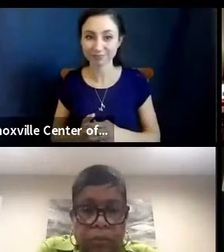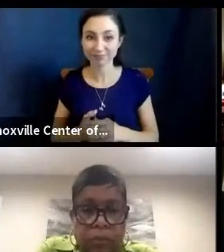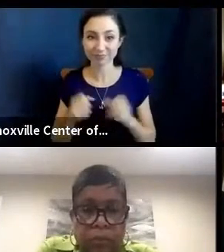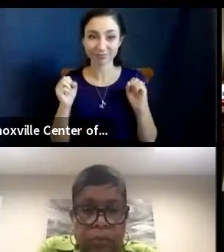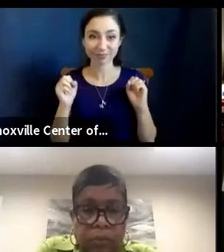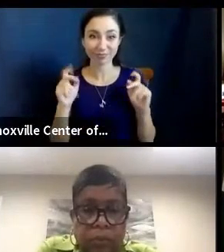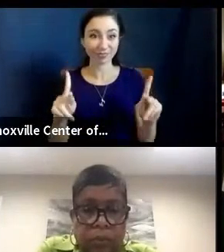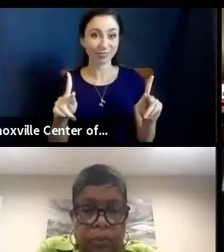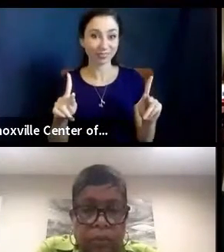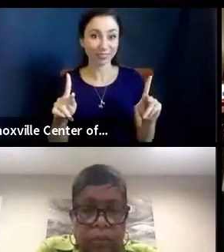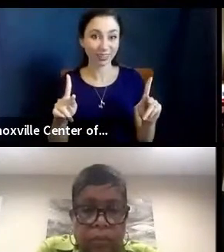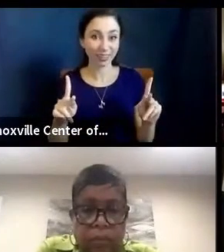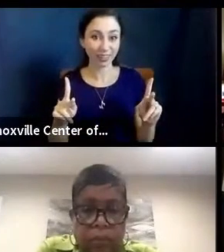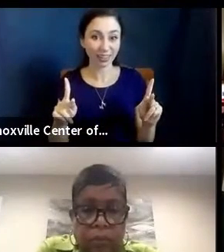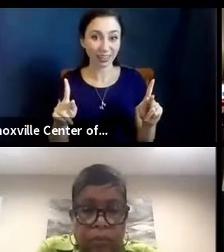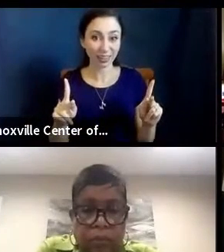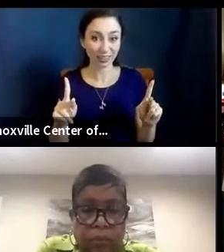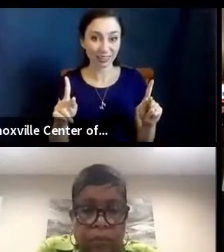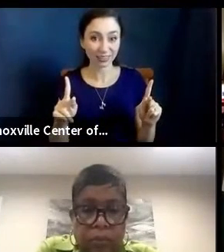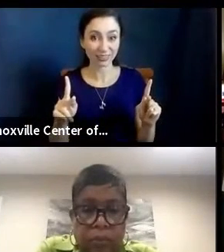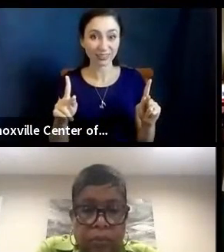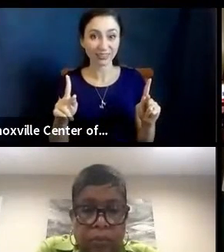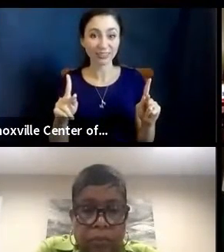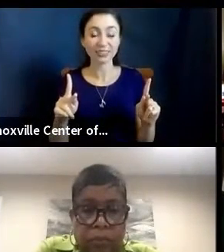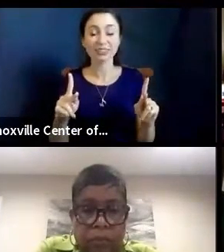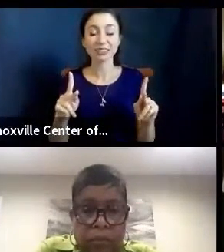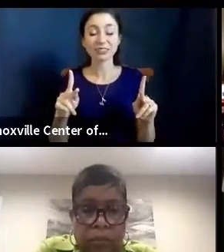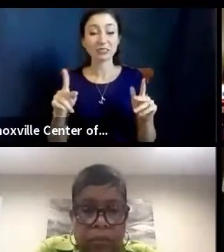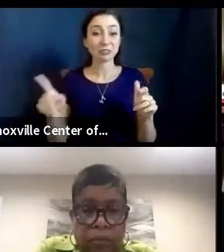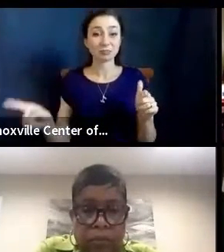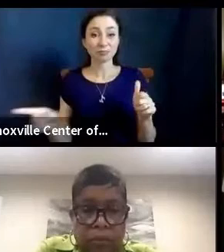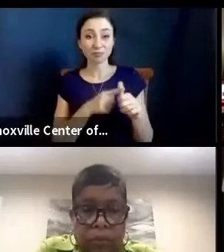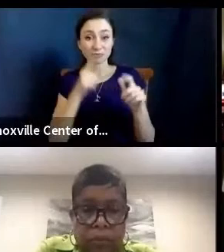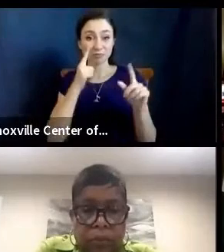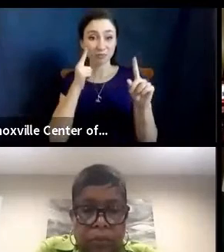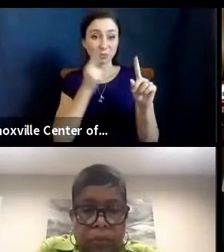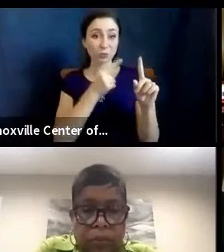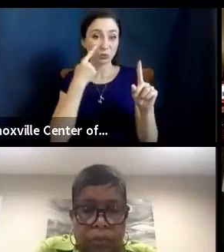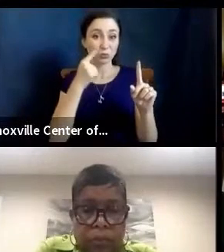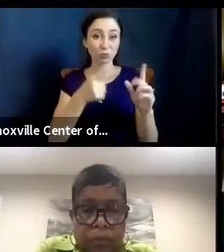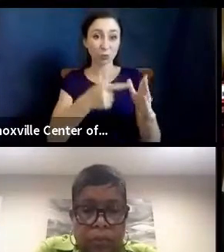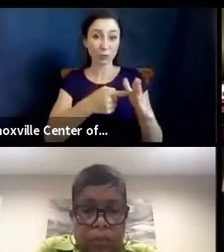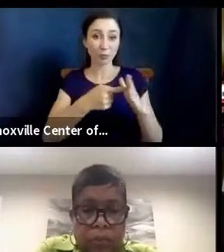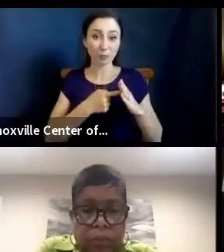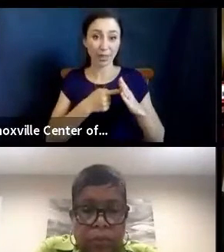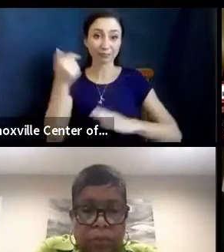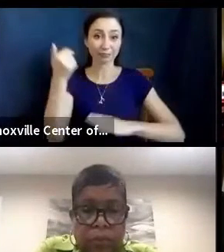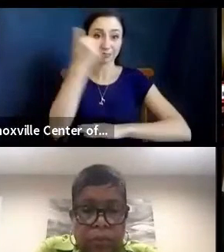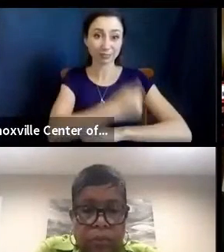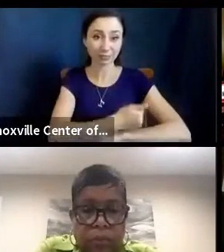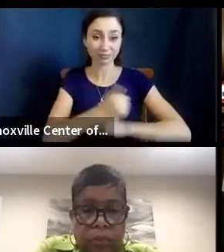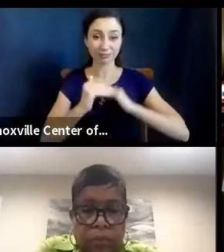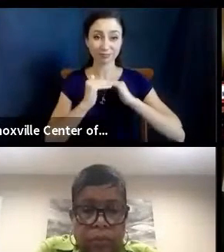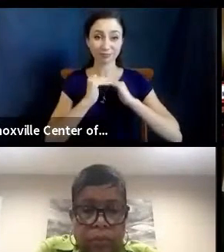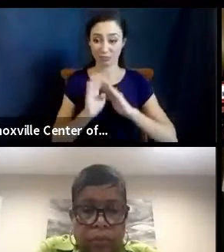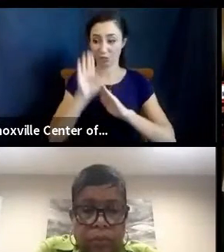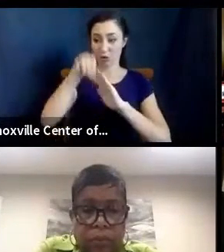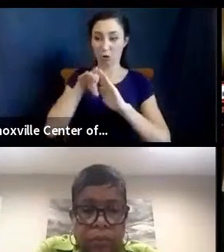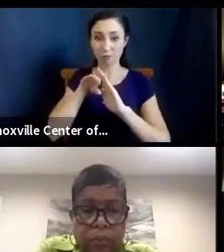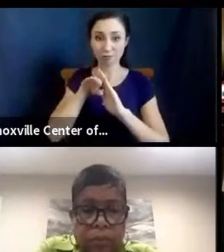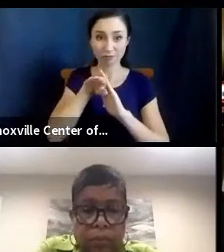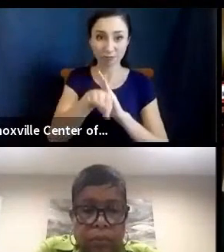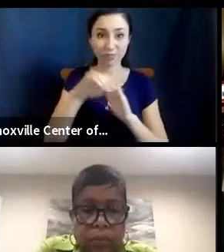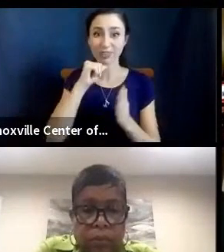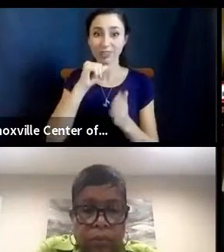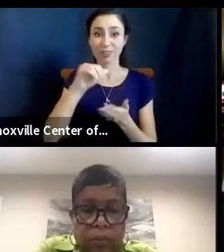Okay. The original goal of the mandates and the shutdowns was to flatten the curve, not to reduce COVID-19